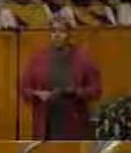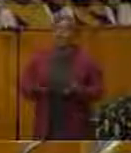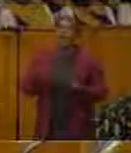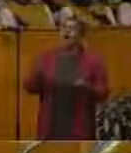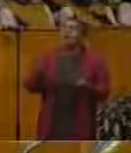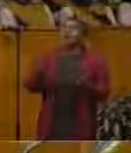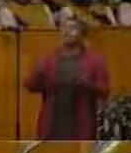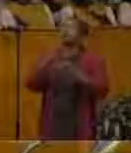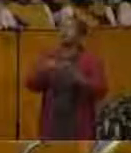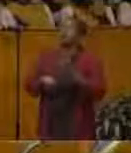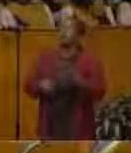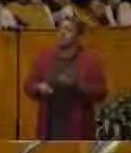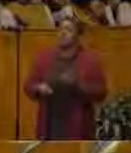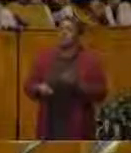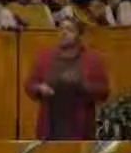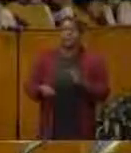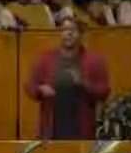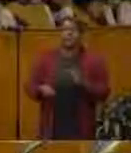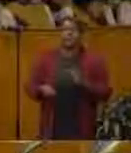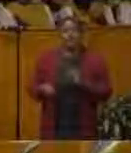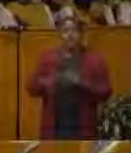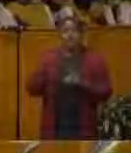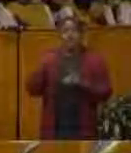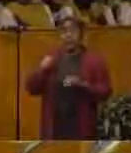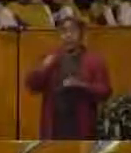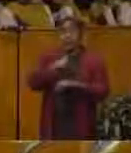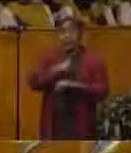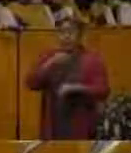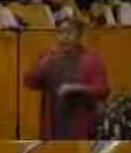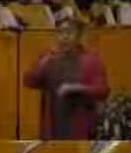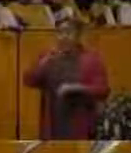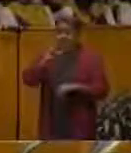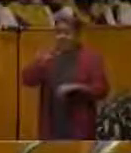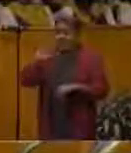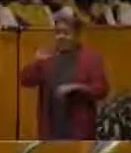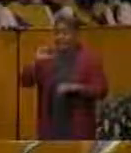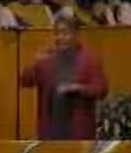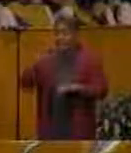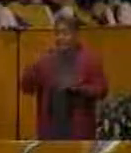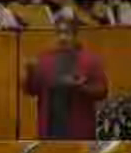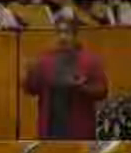How much does it cost to be a member of the NAACP?